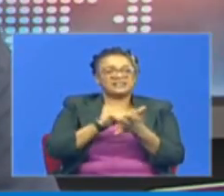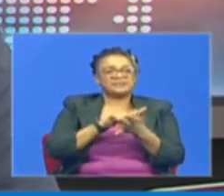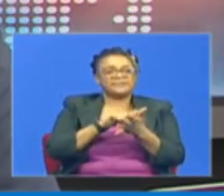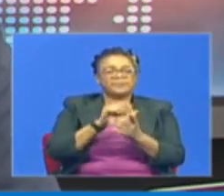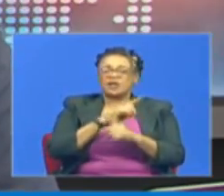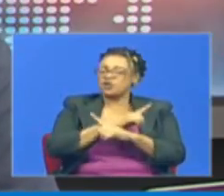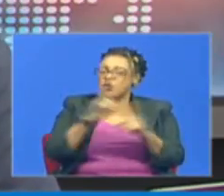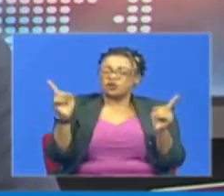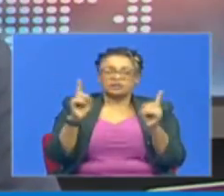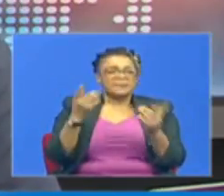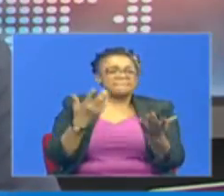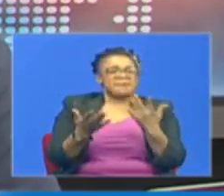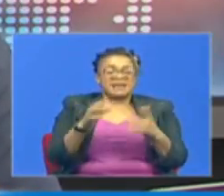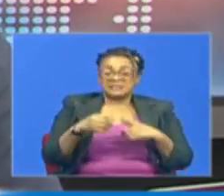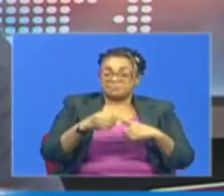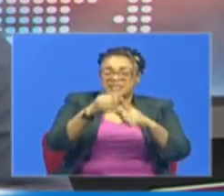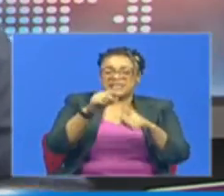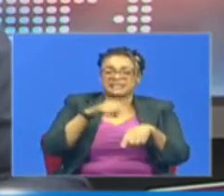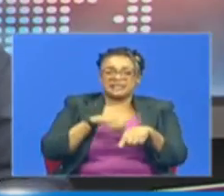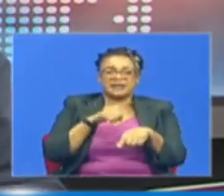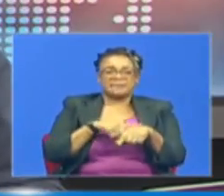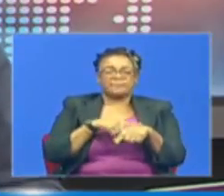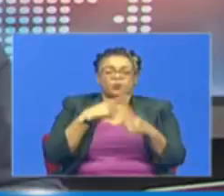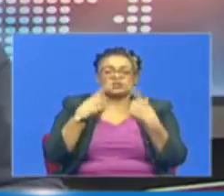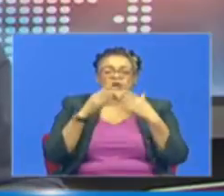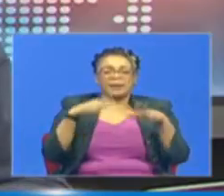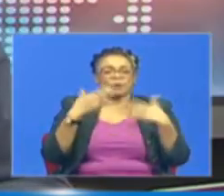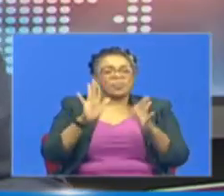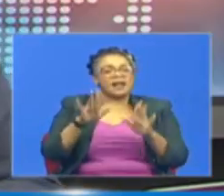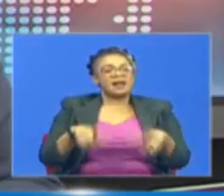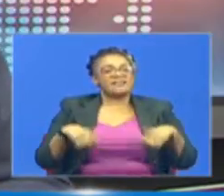the ball, especially where it comes to lives and livelihoods?